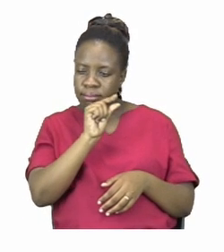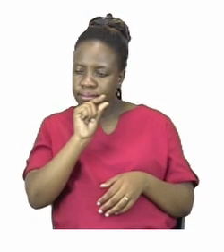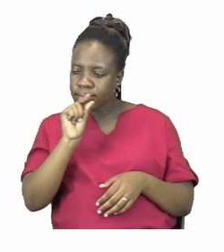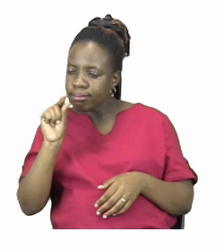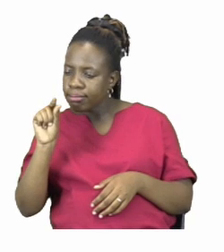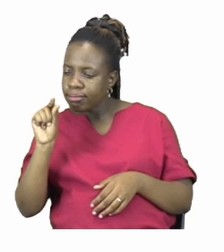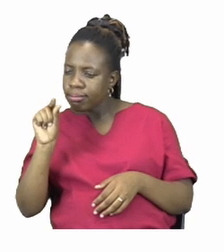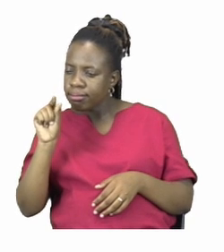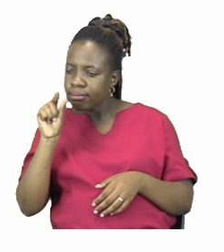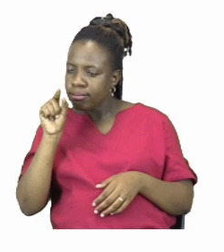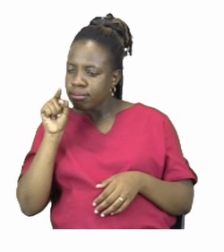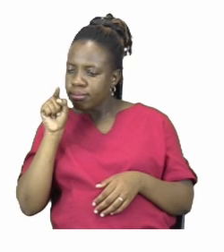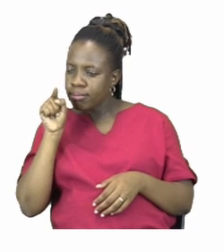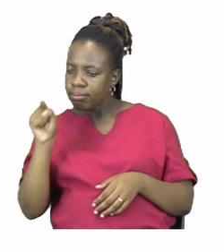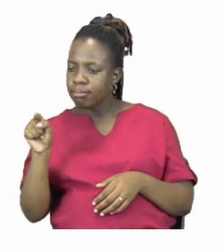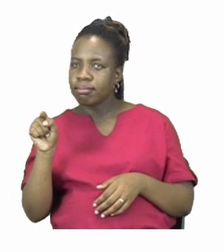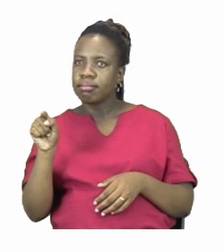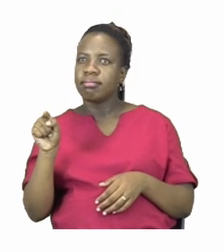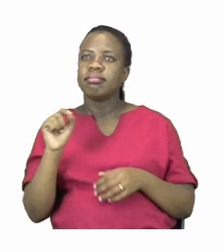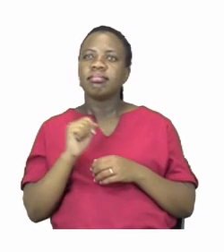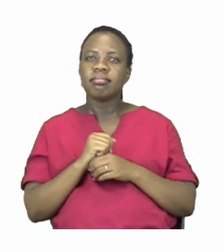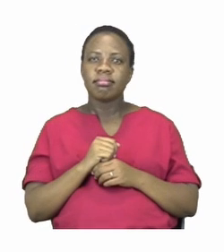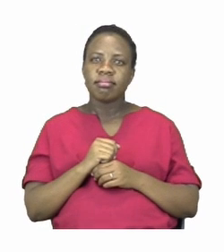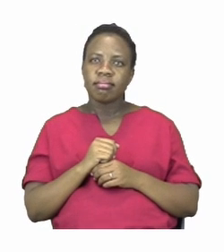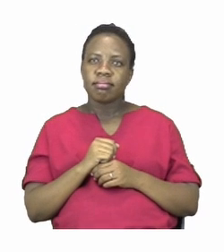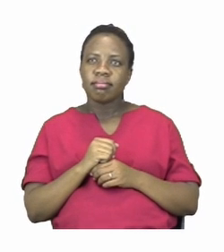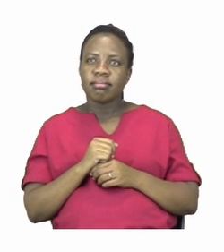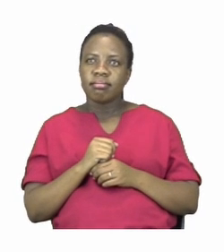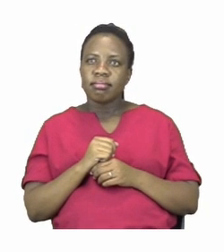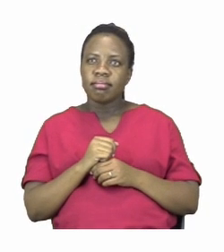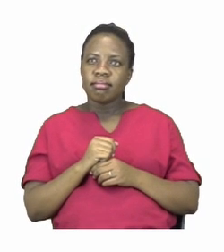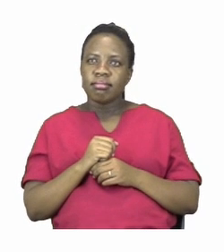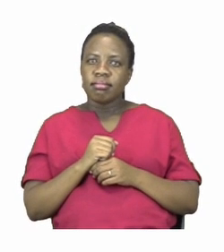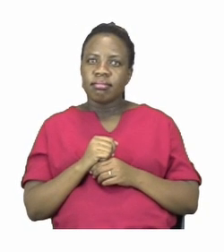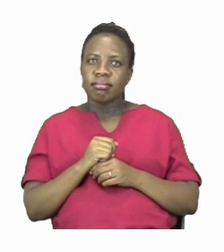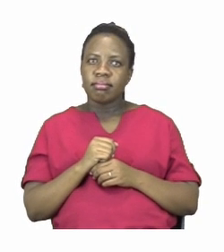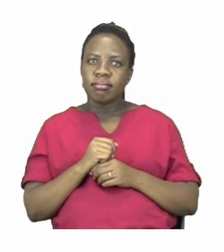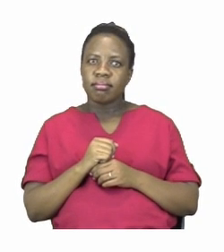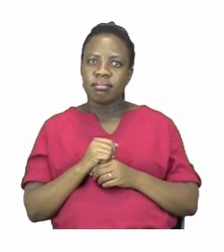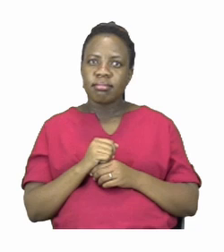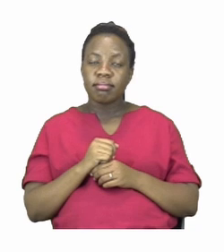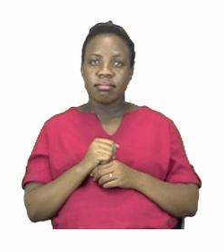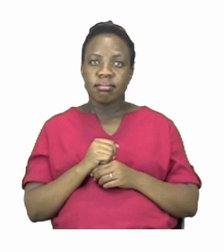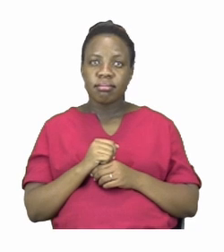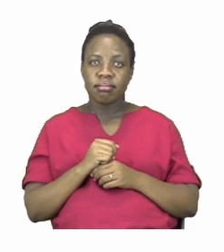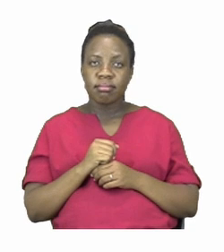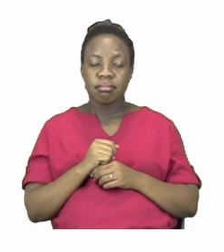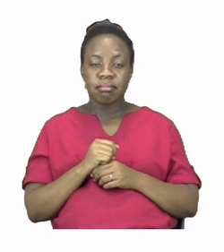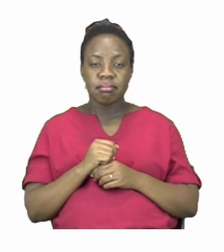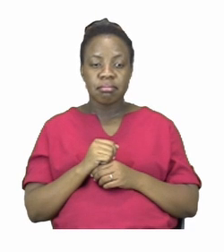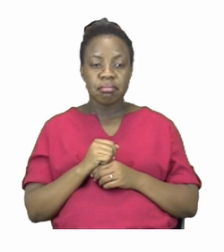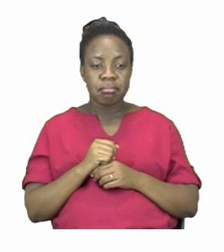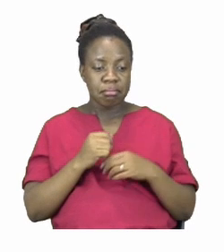full stop. Alright boys and girls, now before I leave you to finish your sentences, let's quickly